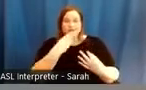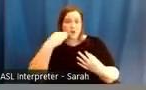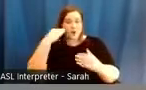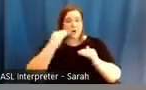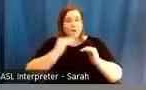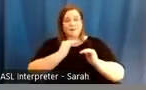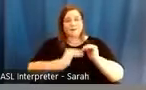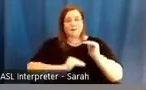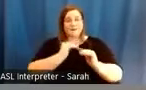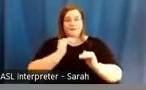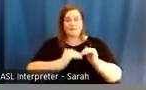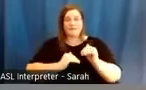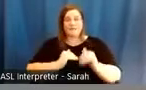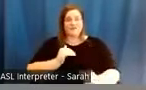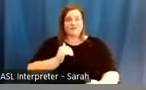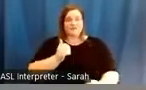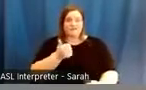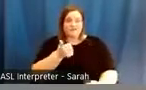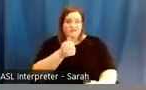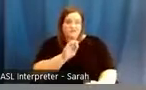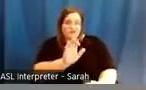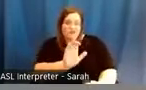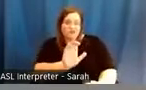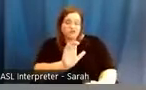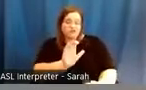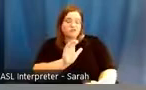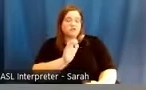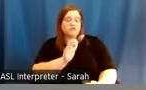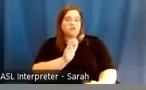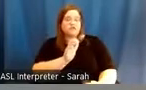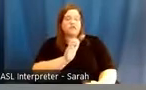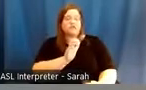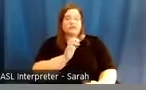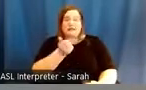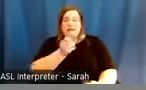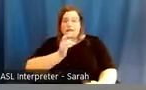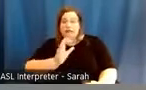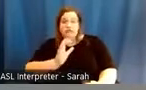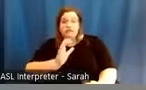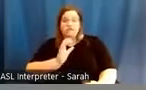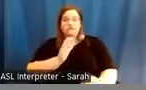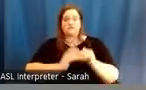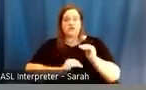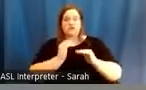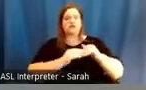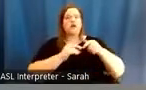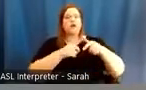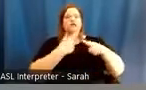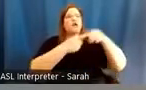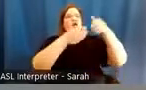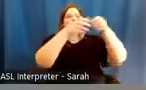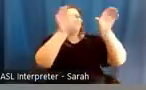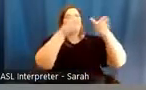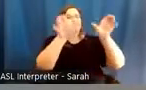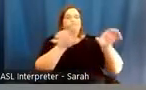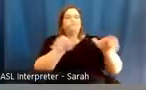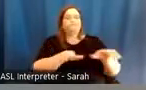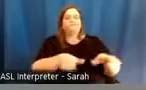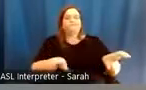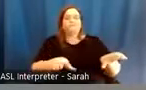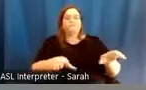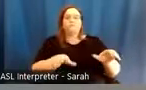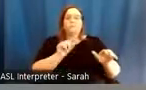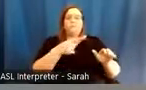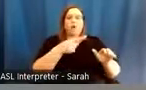another century, and they were broken up into small apartments without much thought given for accessibility